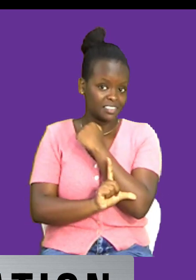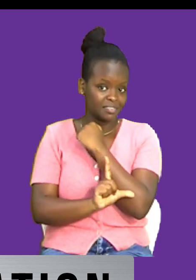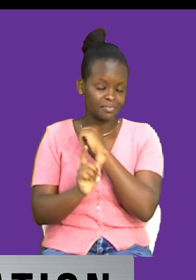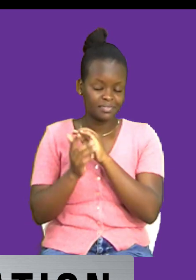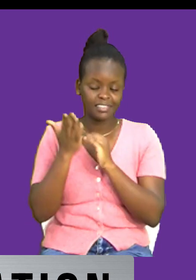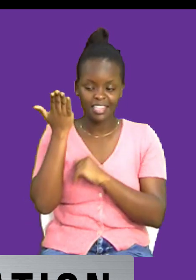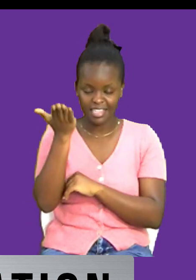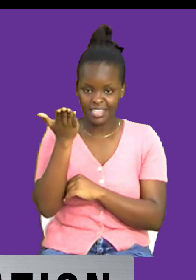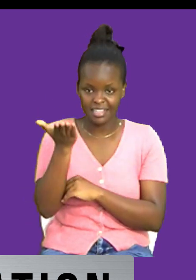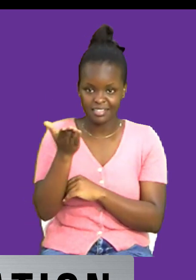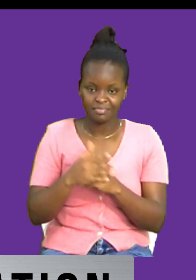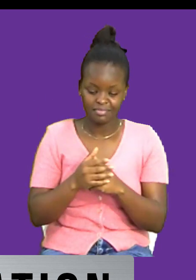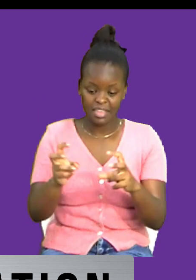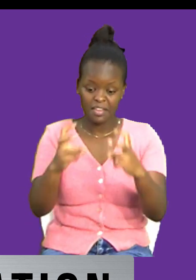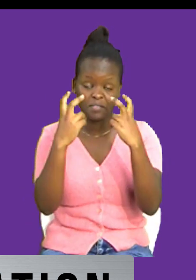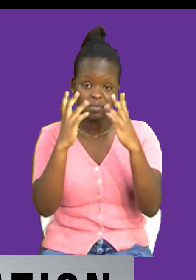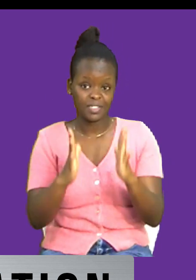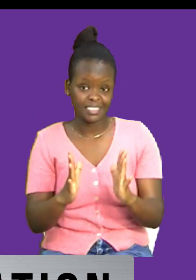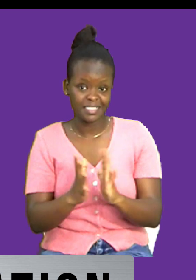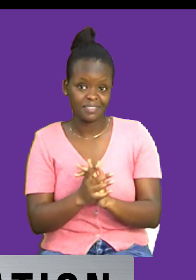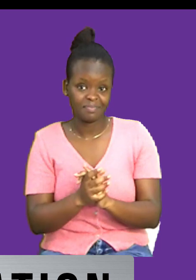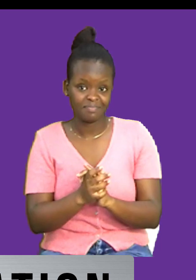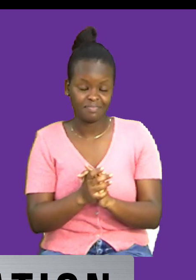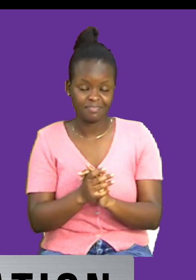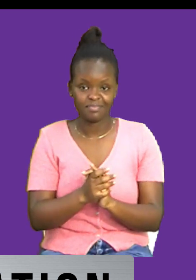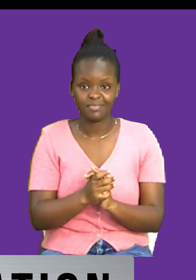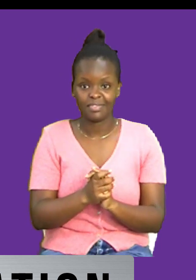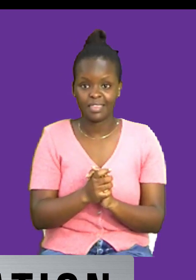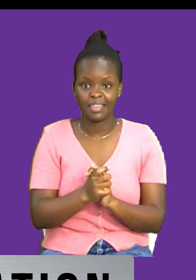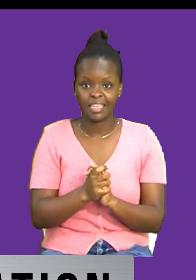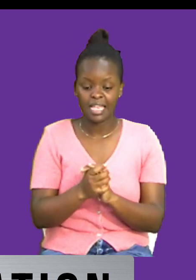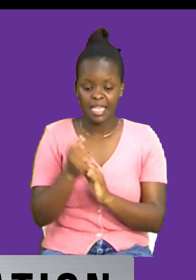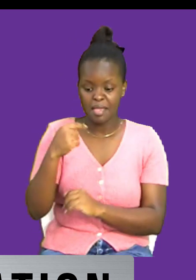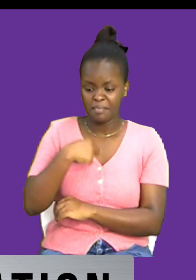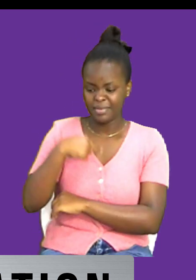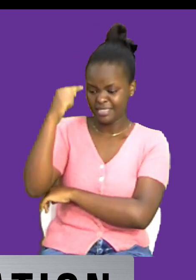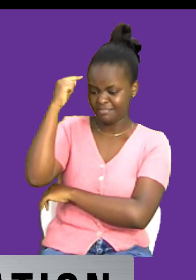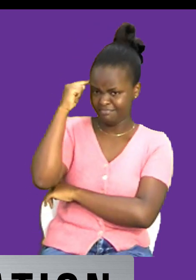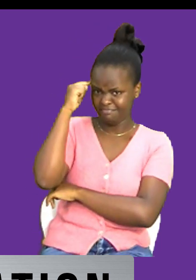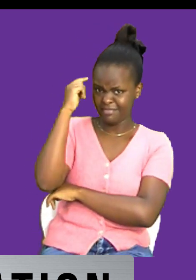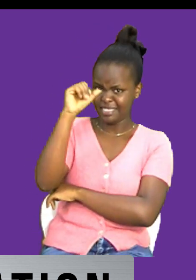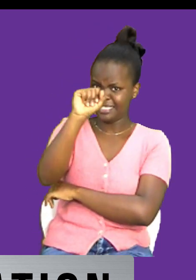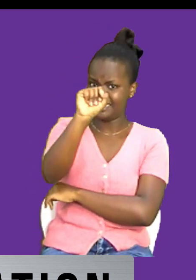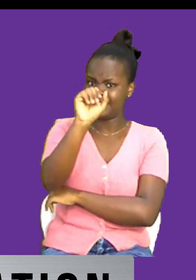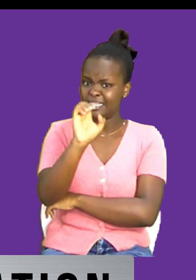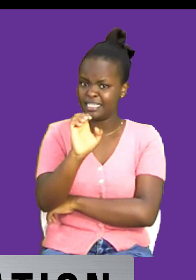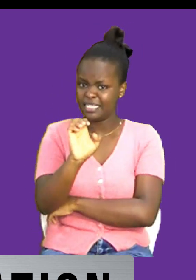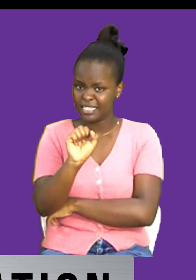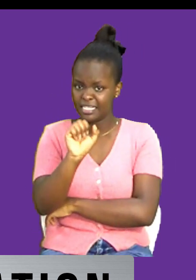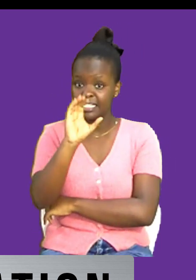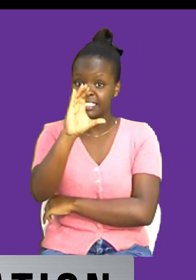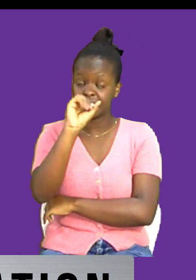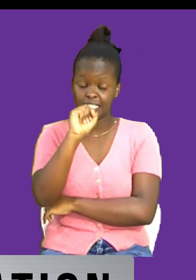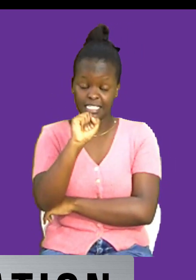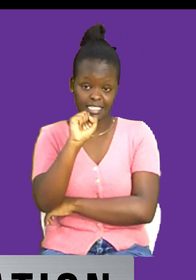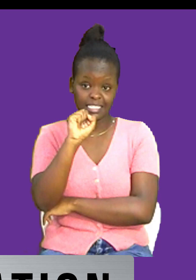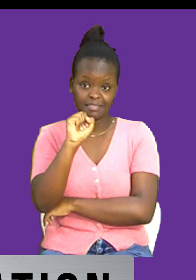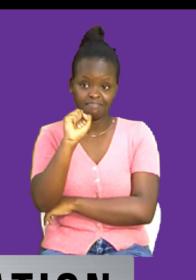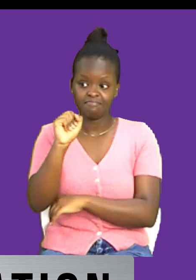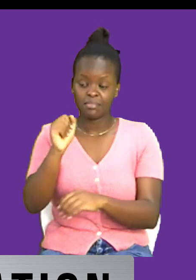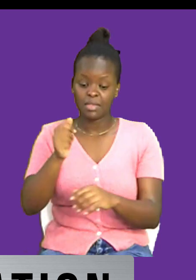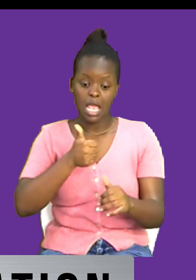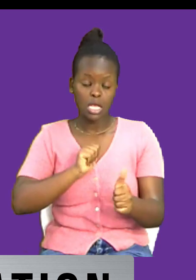Yes. Yes. Viewers, hey, I think the CS Sababu Namwamba needs to